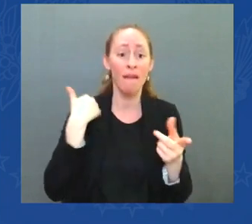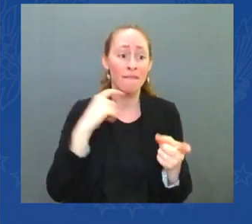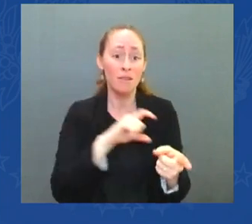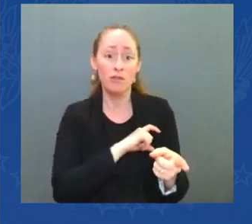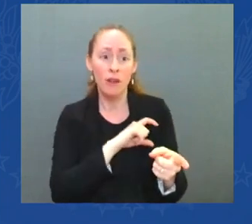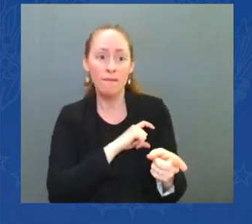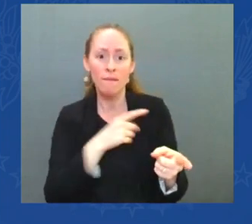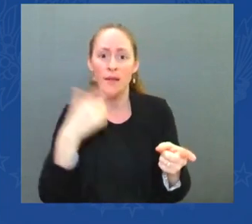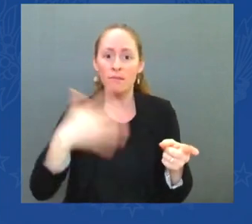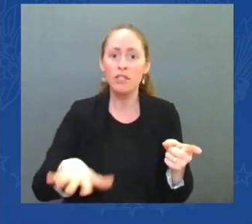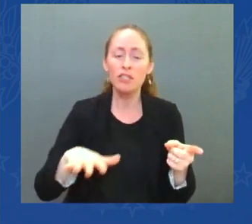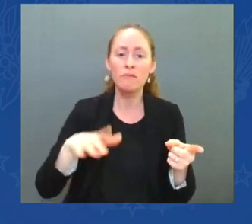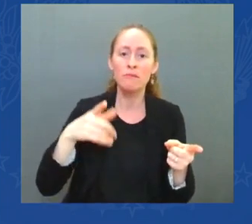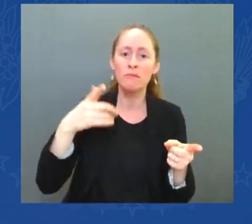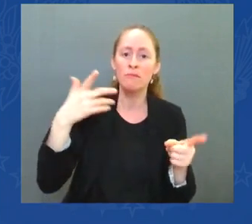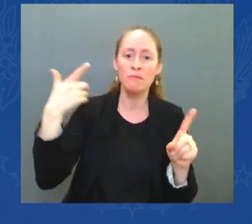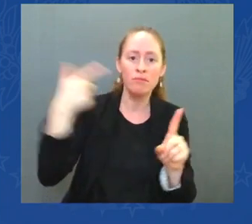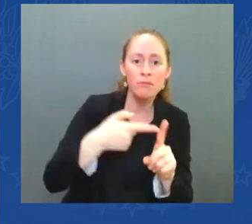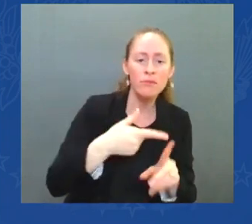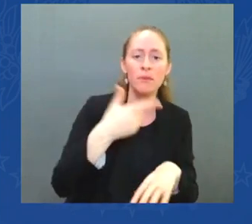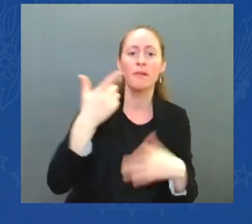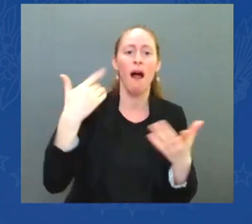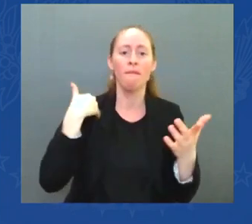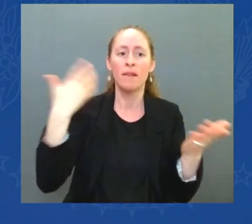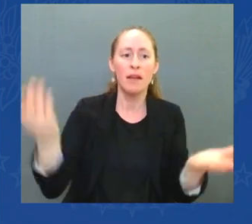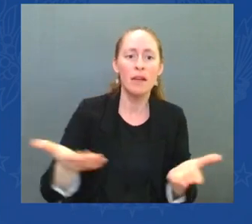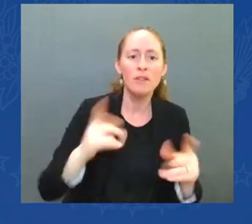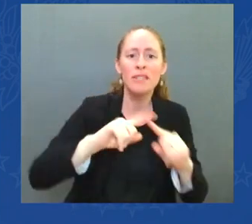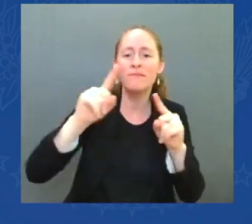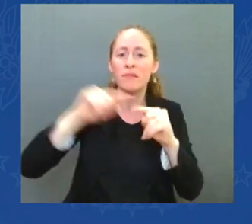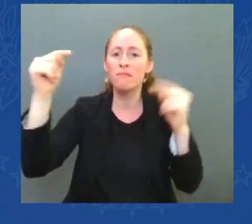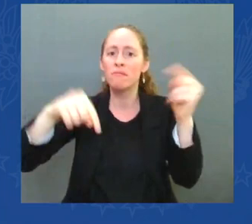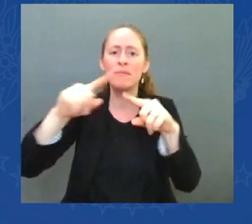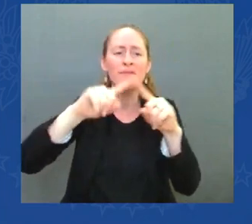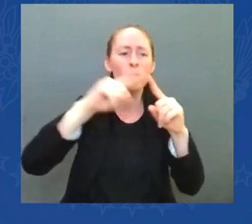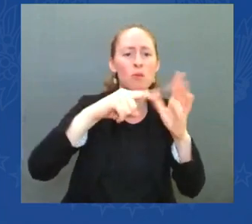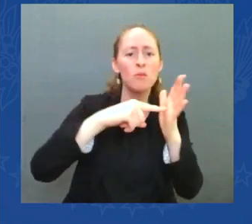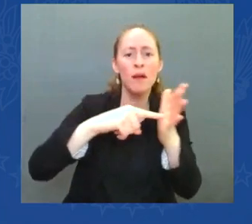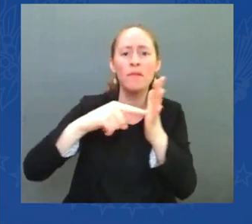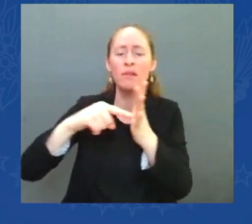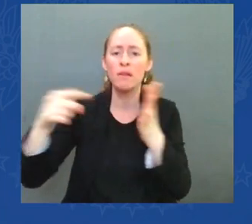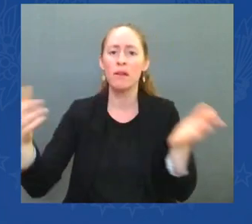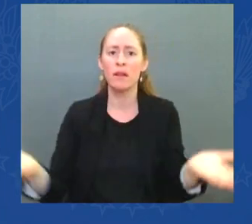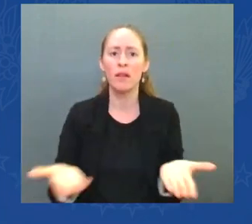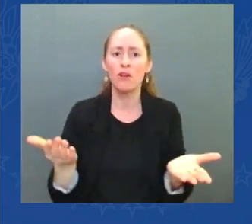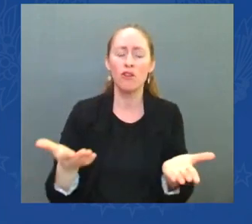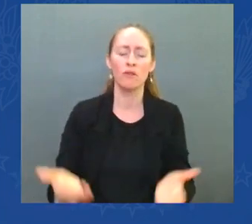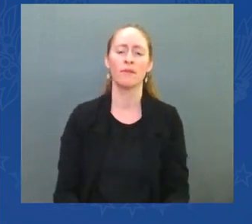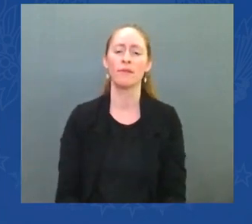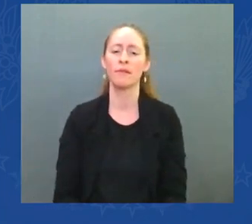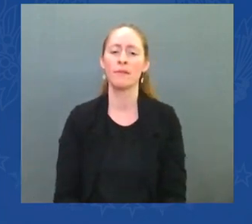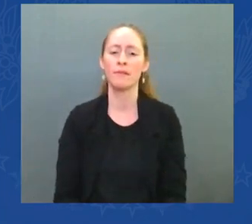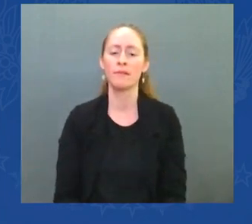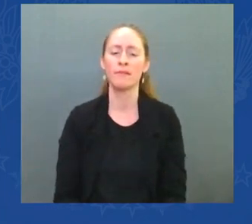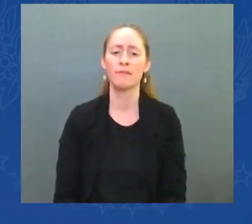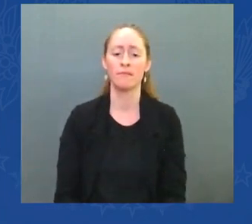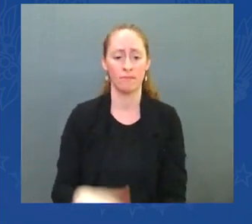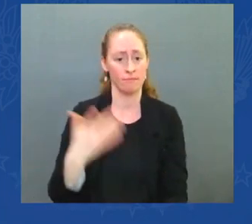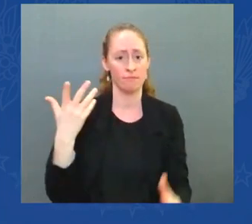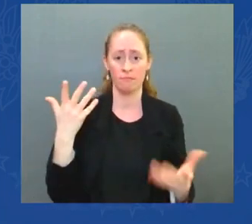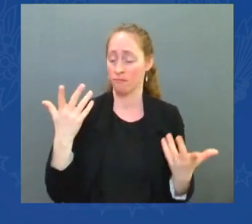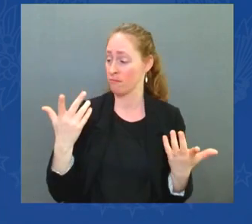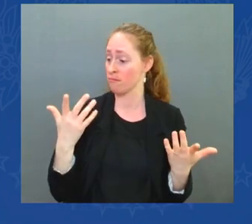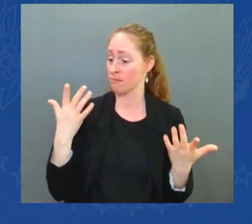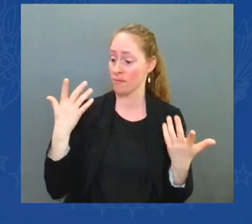across this country whose lives have been forever changed by a ghost gun. Some made national